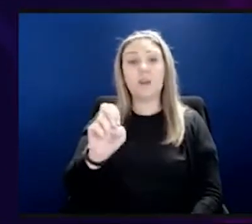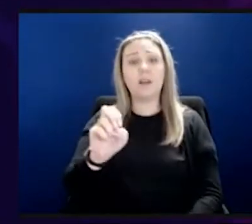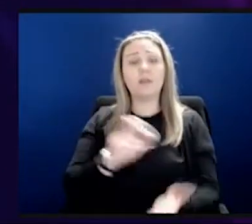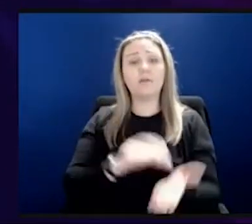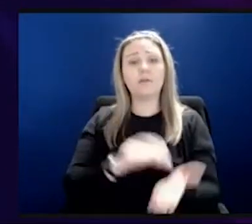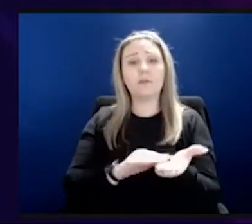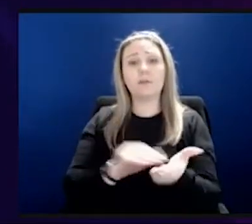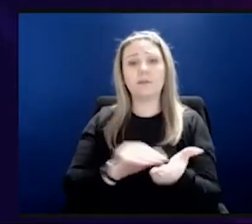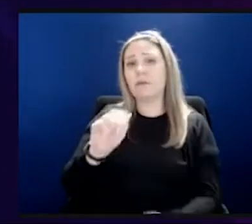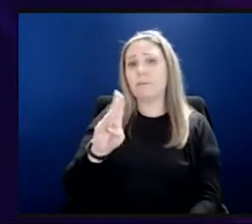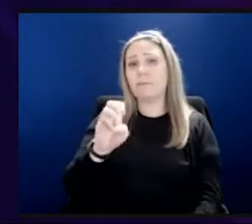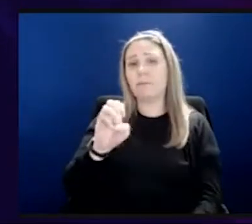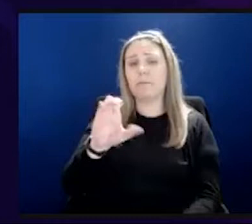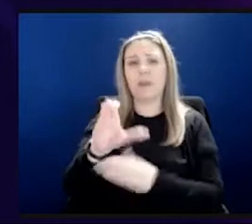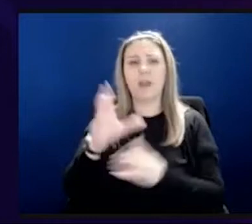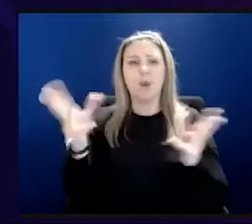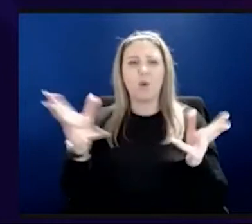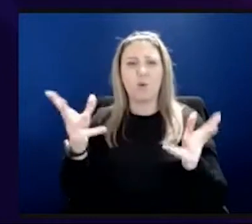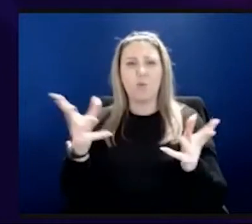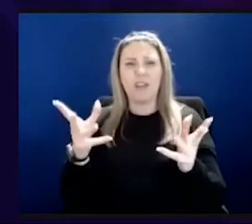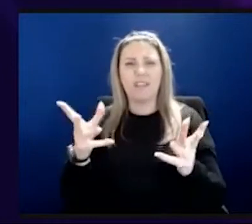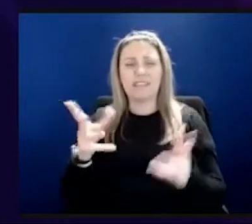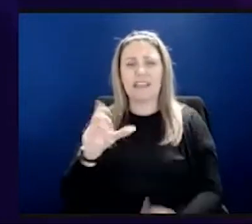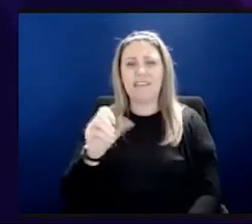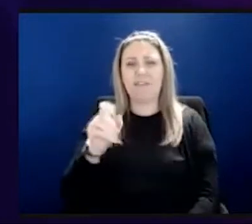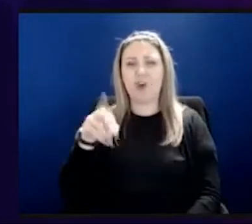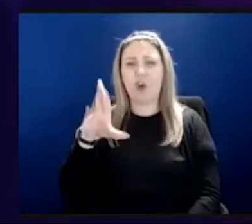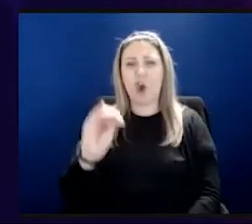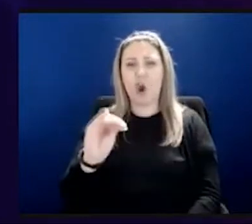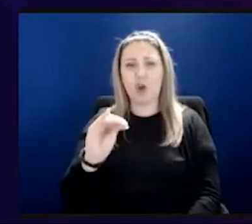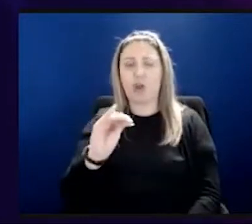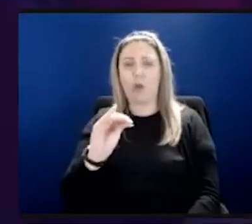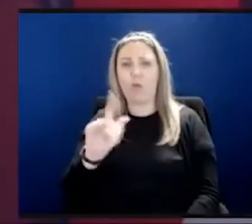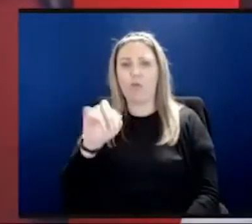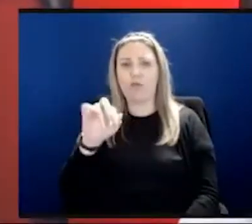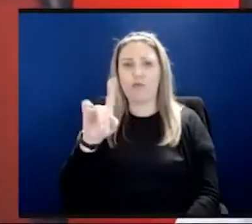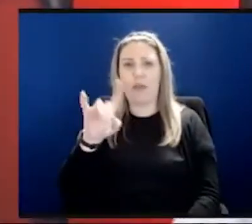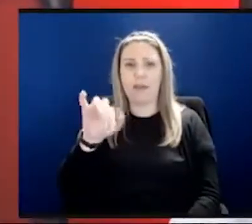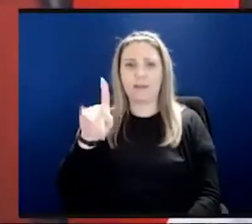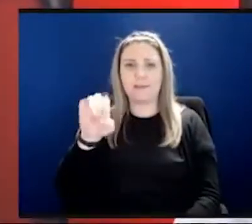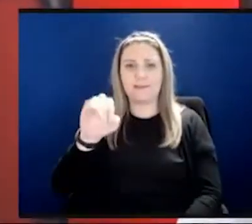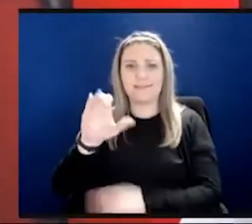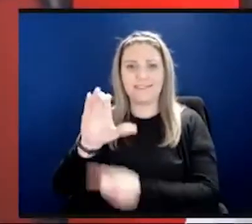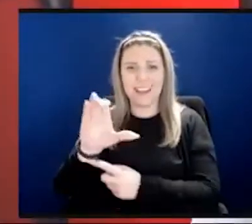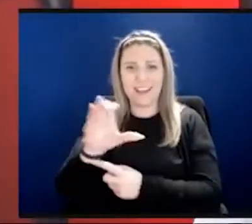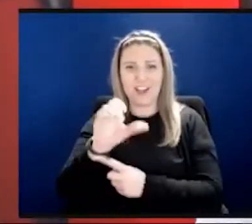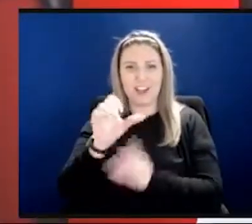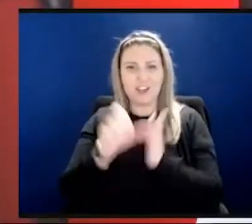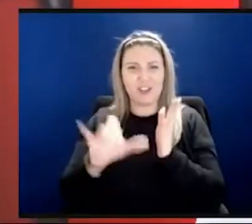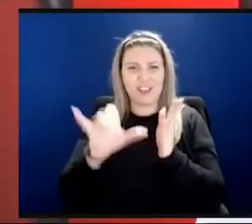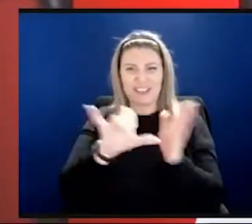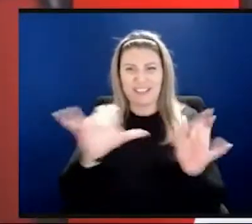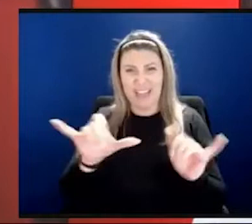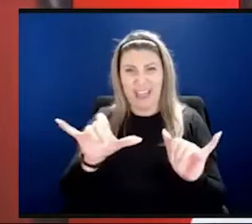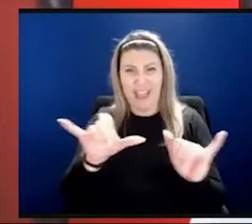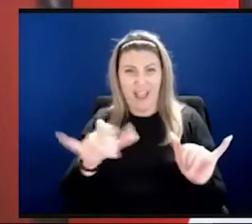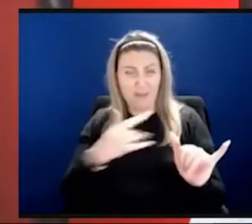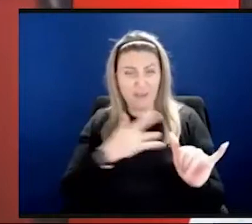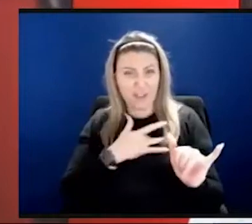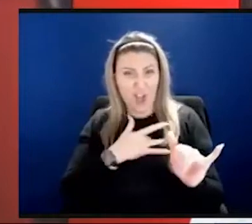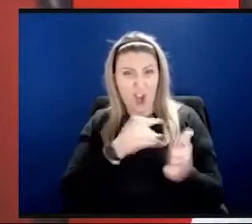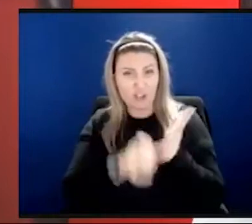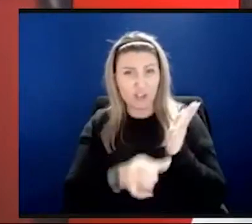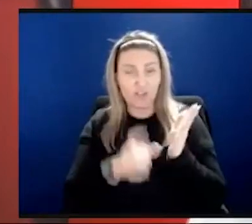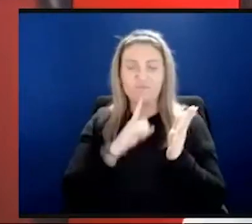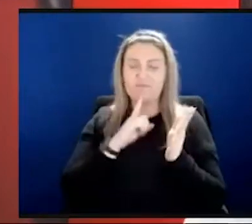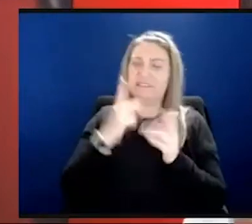is a cardiothoracic surgeon, and is it the same as a heart surgeon? It's a good question. Yep. So we got all kinds of names for things. It's one